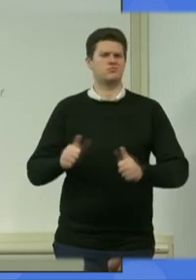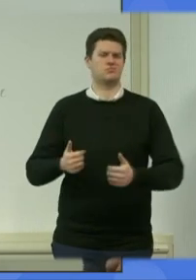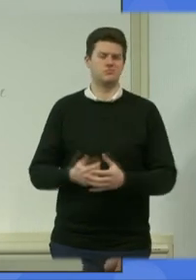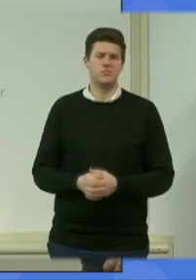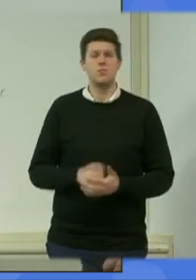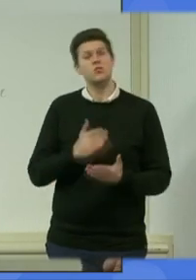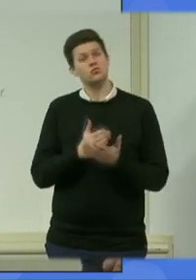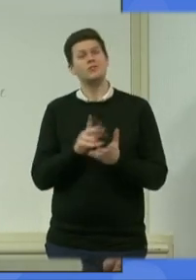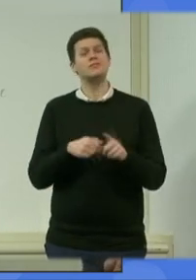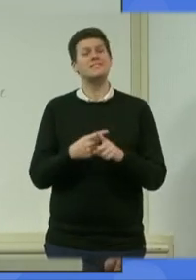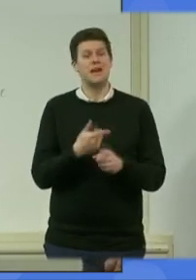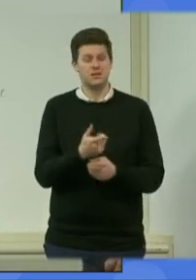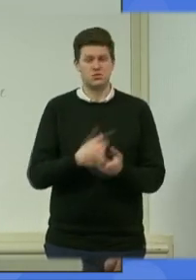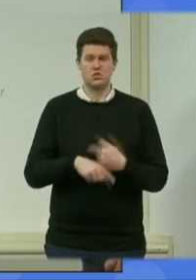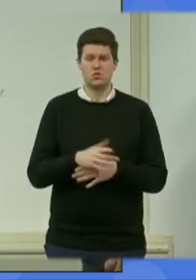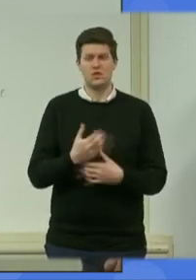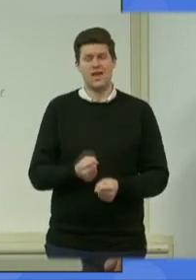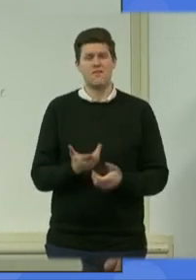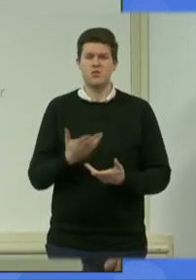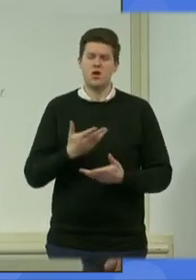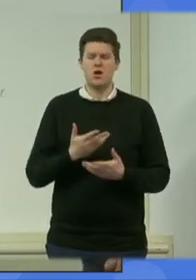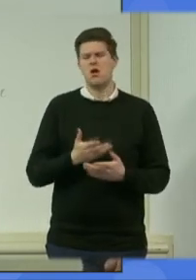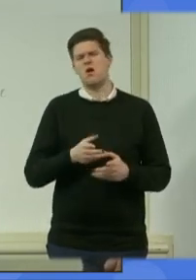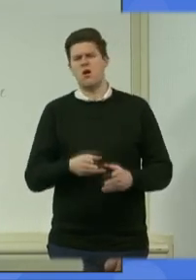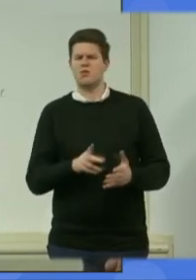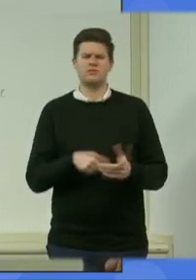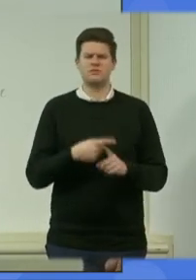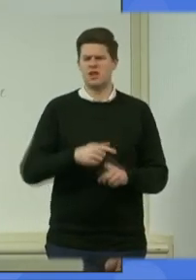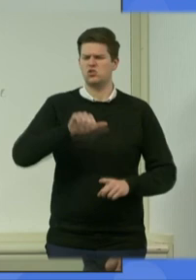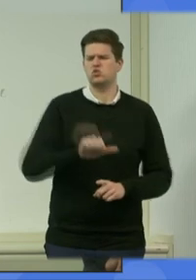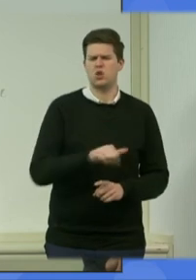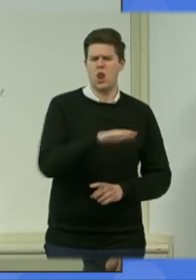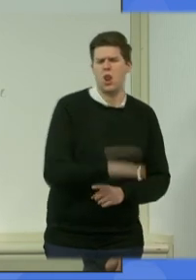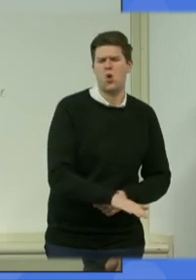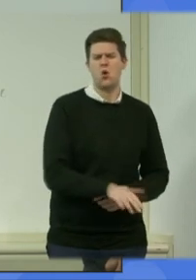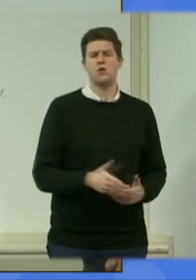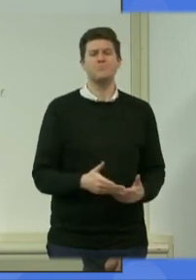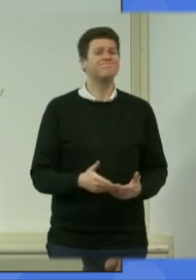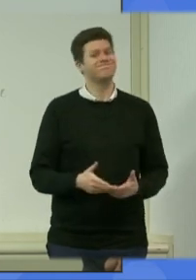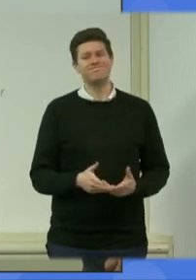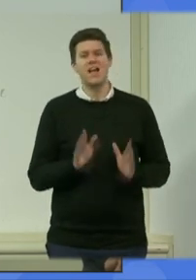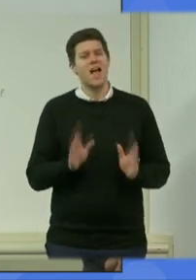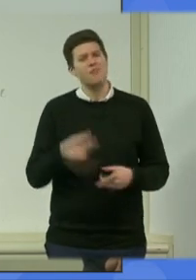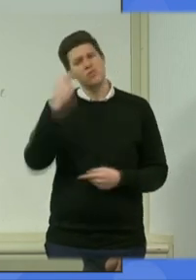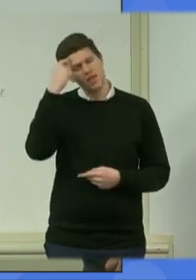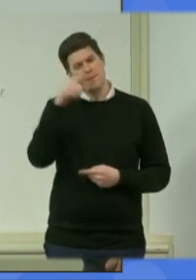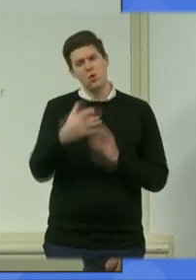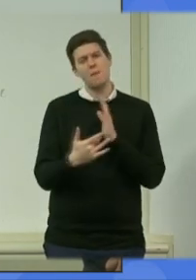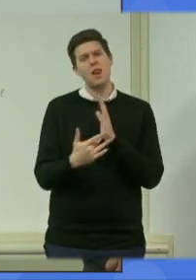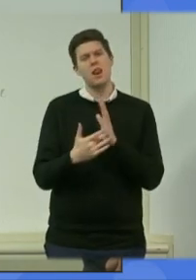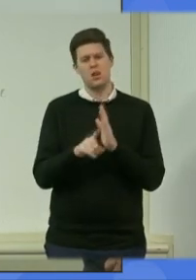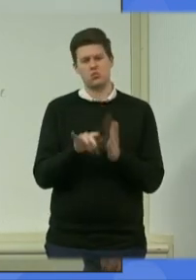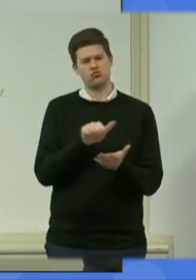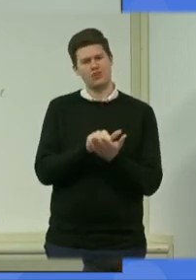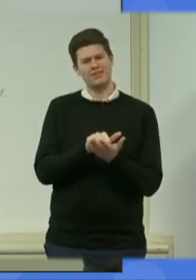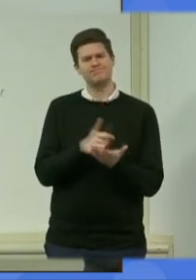not a kind of moral view of tax should always be super low or we're ambivalent about it. There's that sort of principle there about it needs to be in that kind of right spot